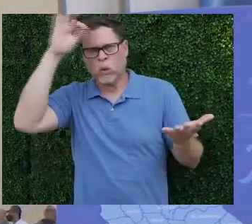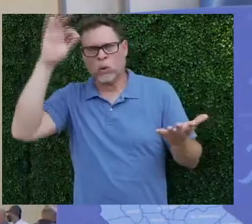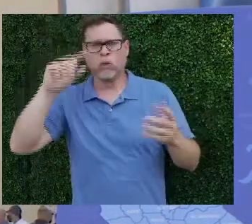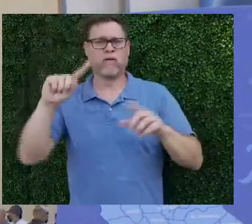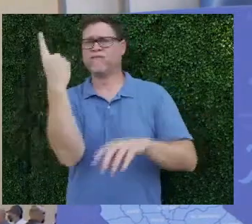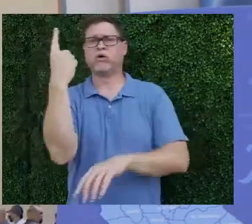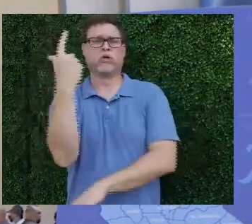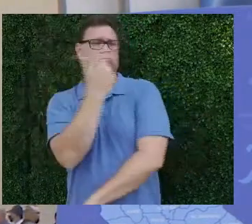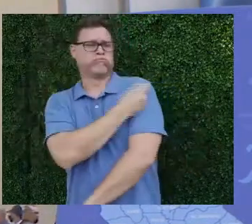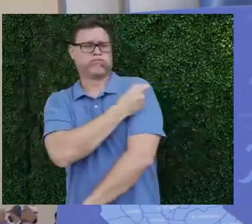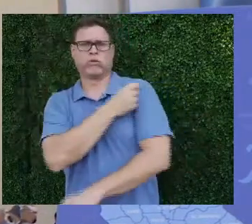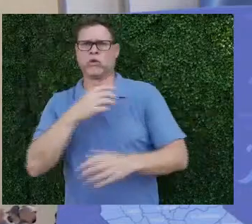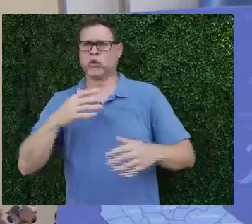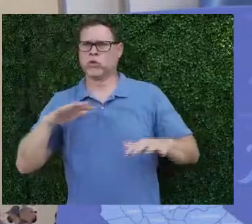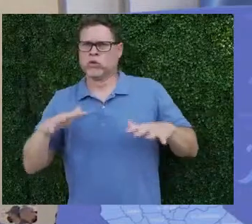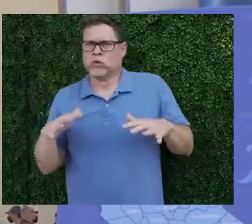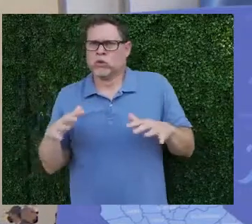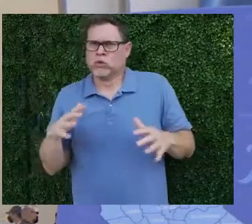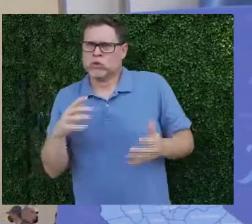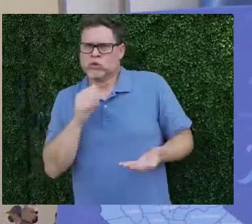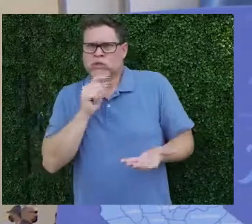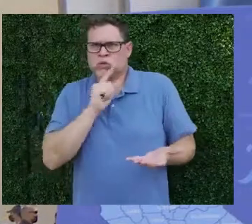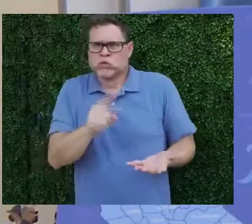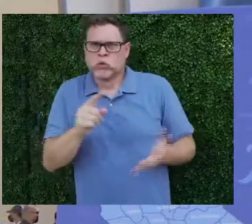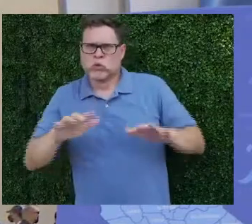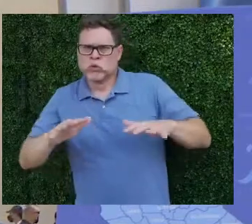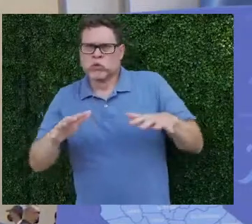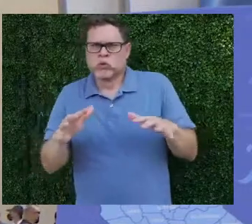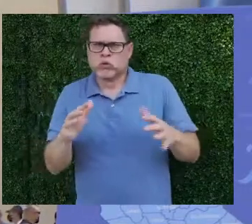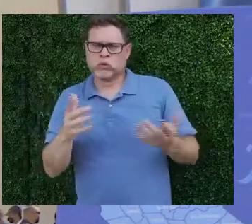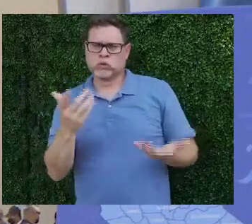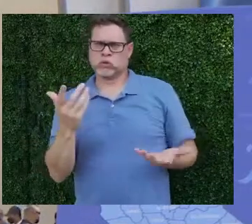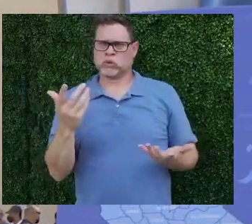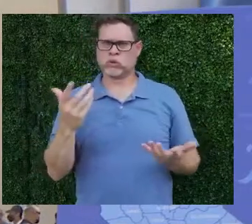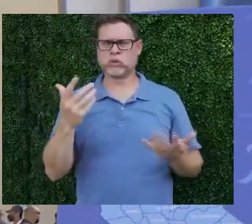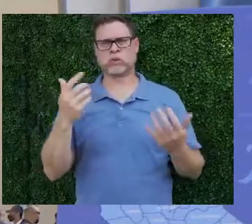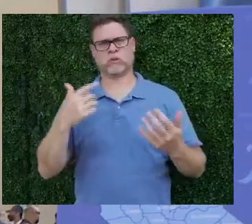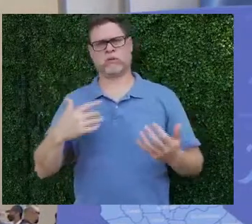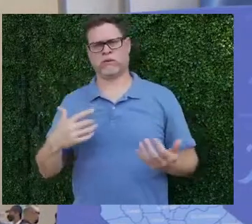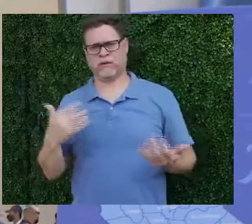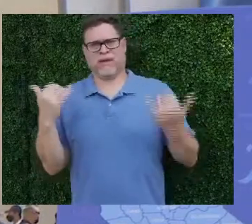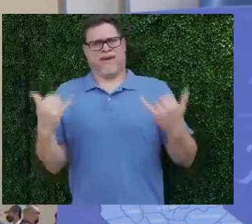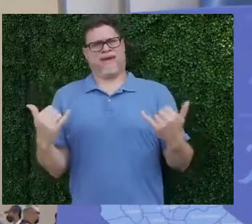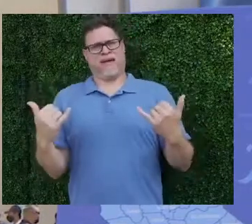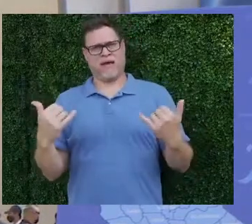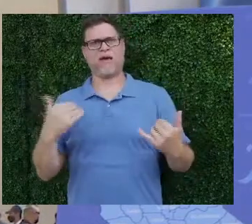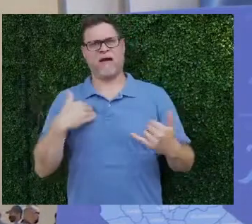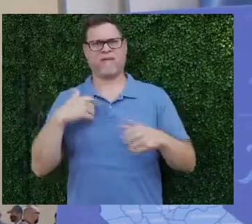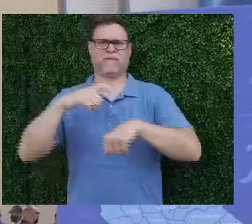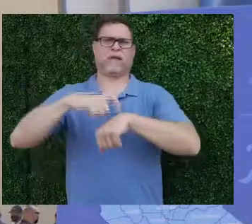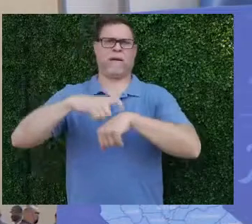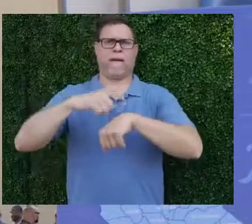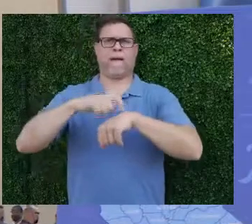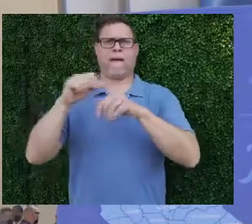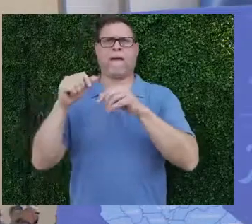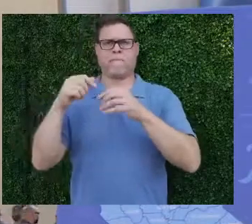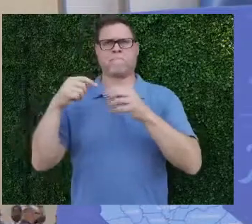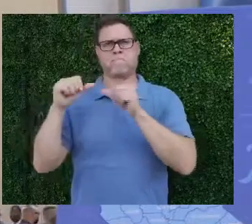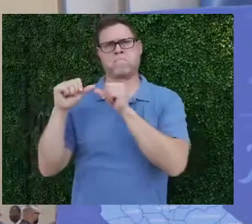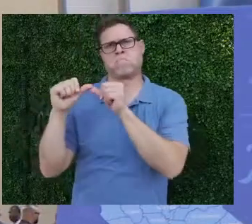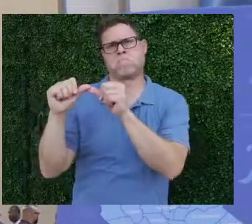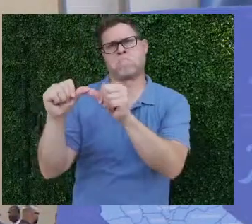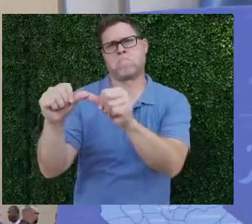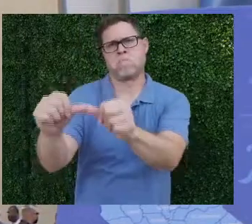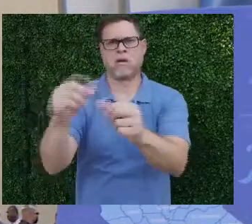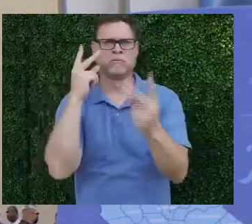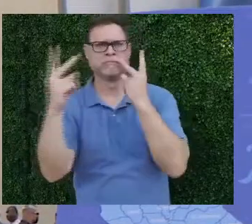there was a lot of nerves and anxiety around it. But I think we've had enough time that has elapsed, and we've seen just so